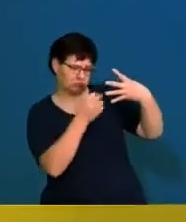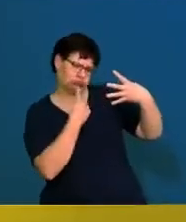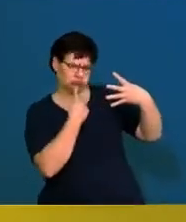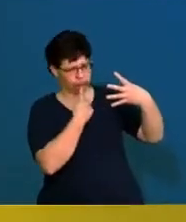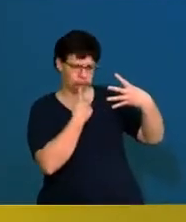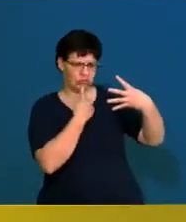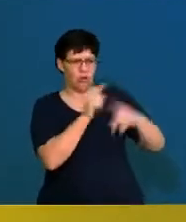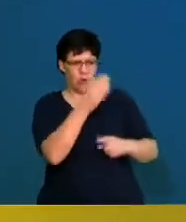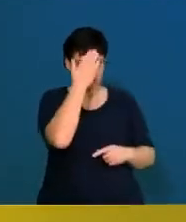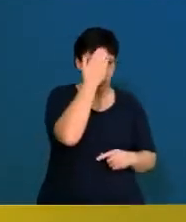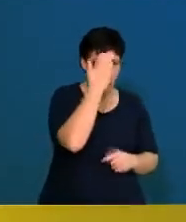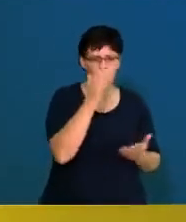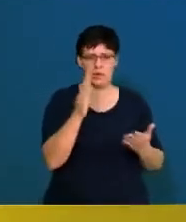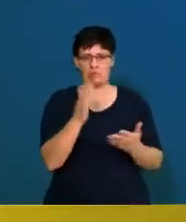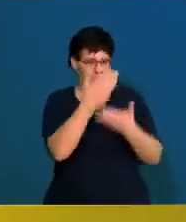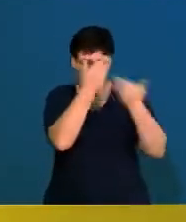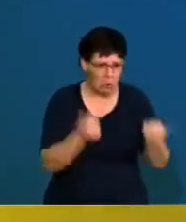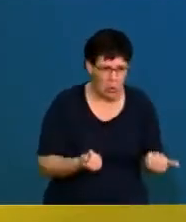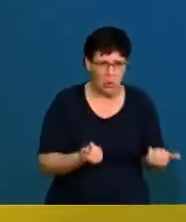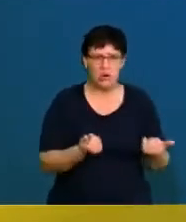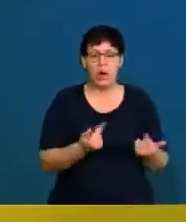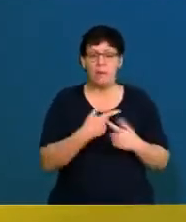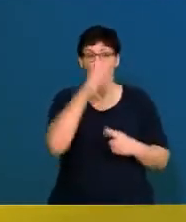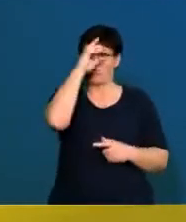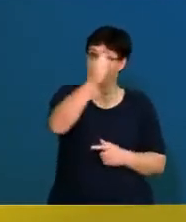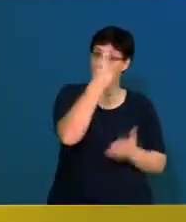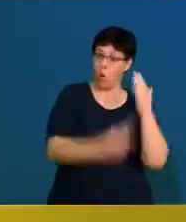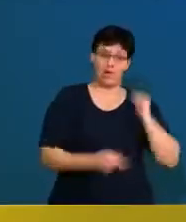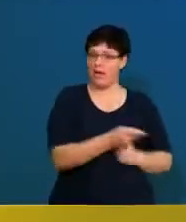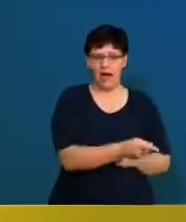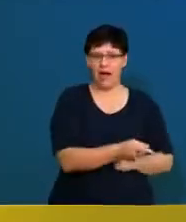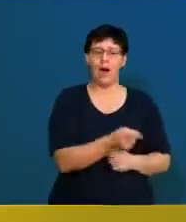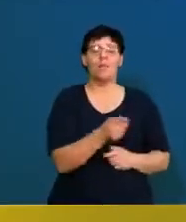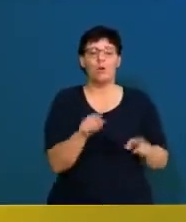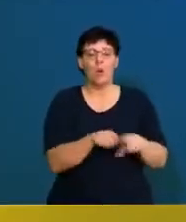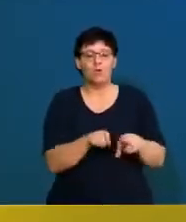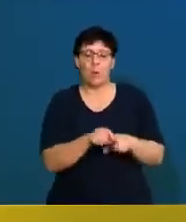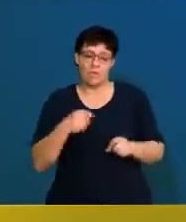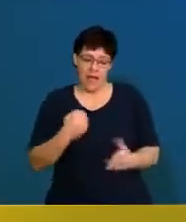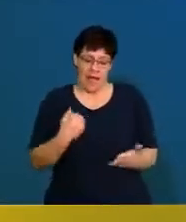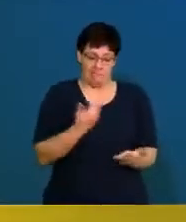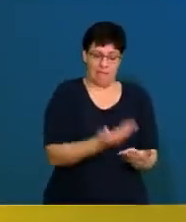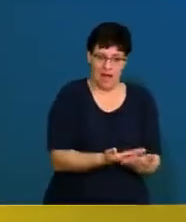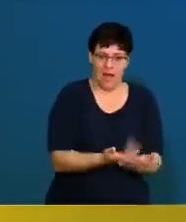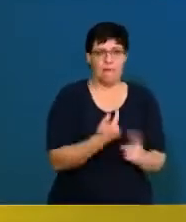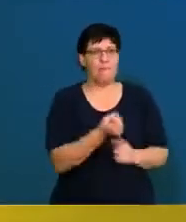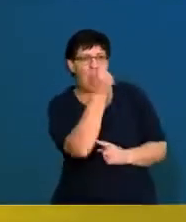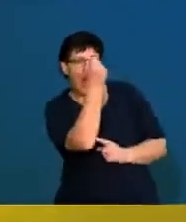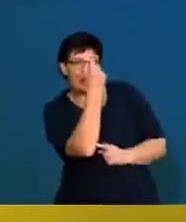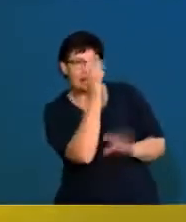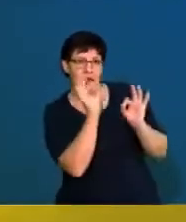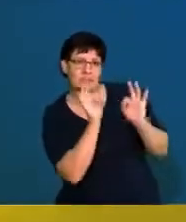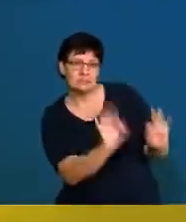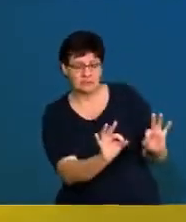know or you don't know. In some cases, it's not just about remembering. It has a lot to do with the application, the conceptual